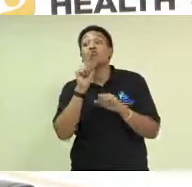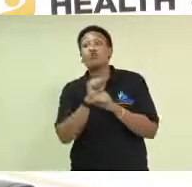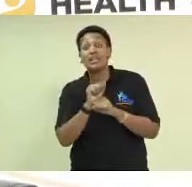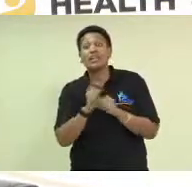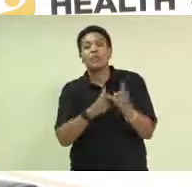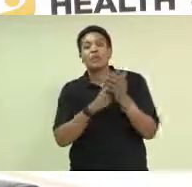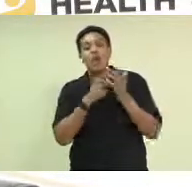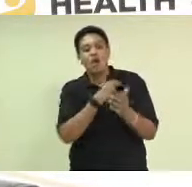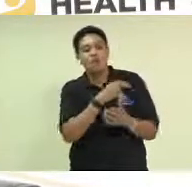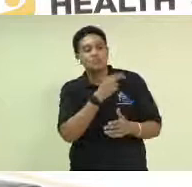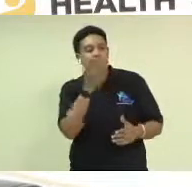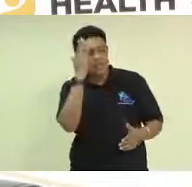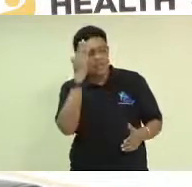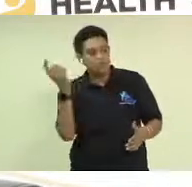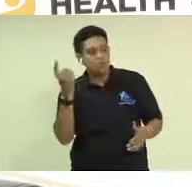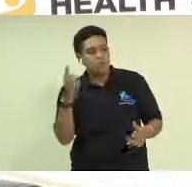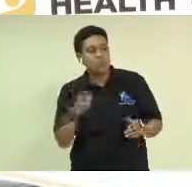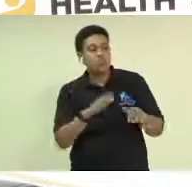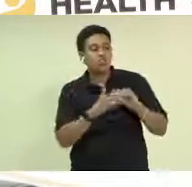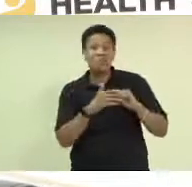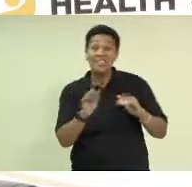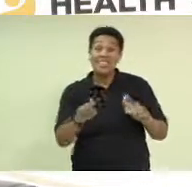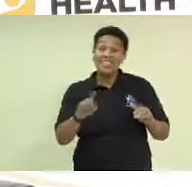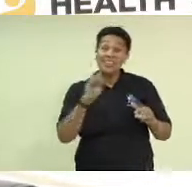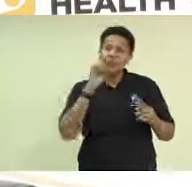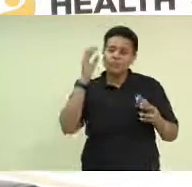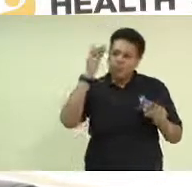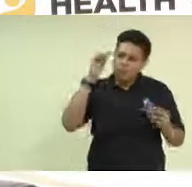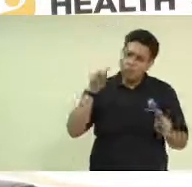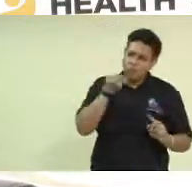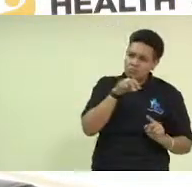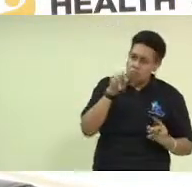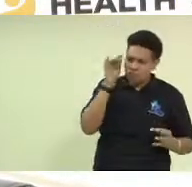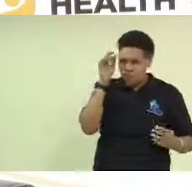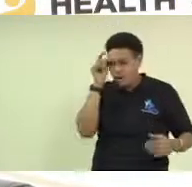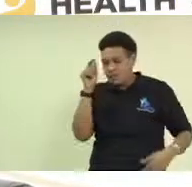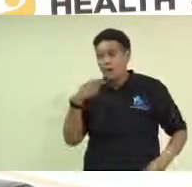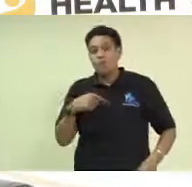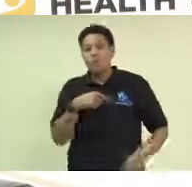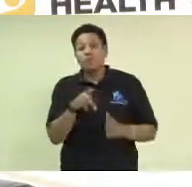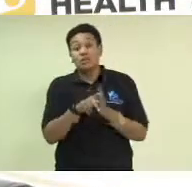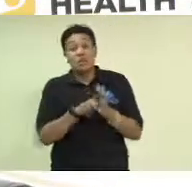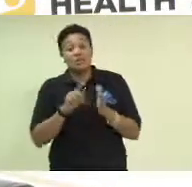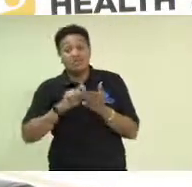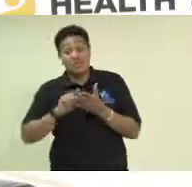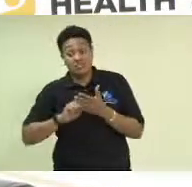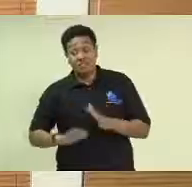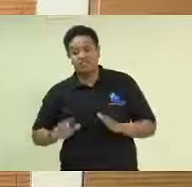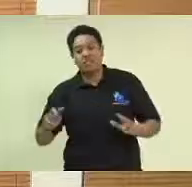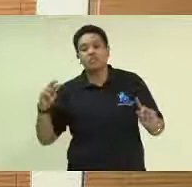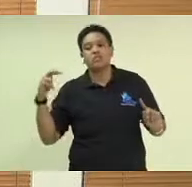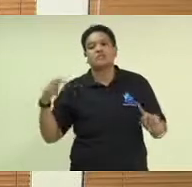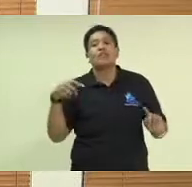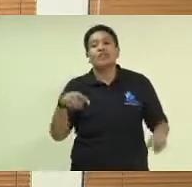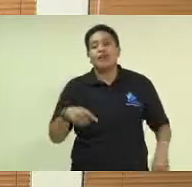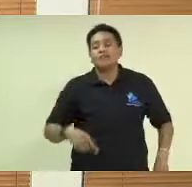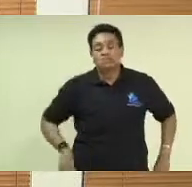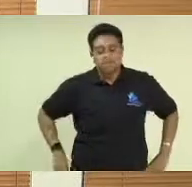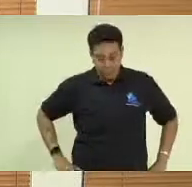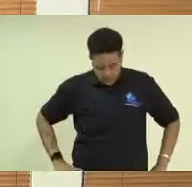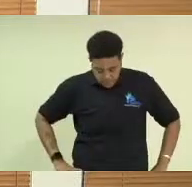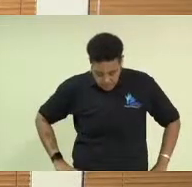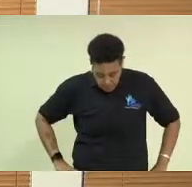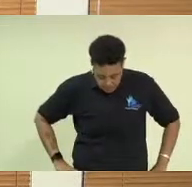a hospital bed. So it's something the country needs to contend with, and we as policymakers need to address. The issue